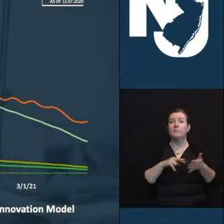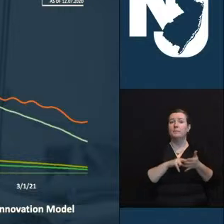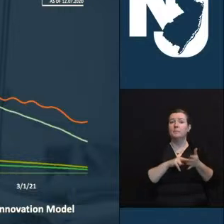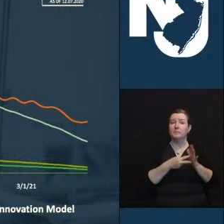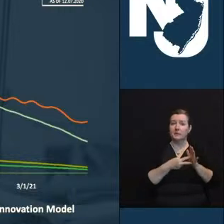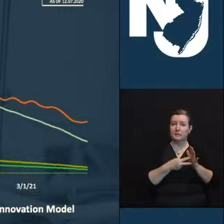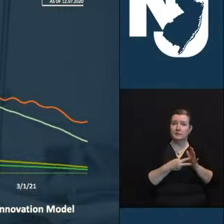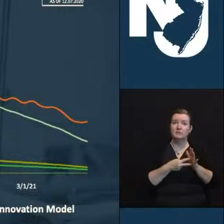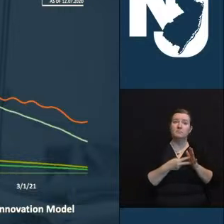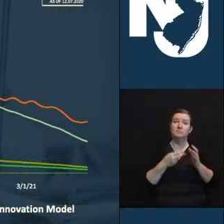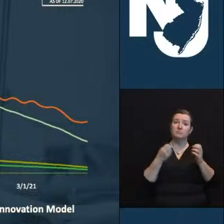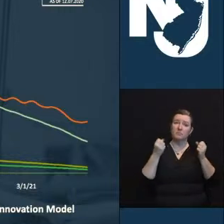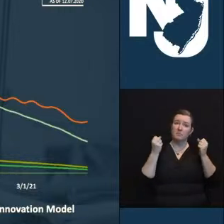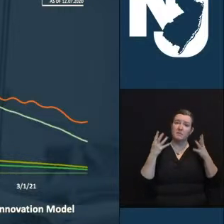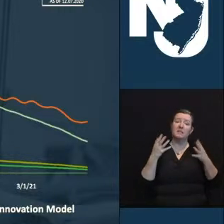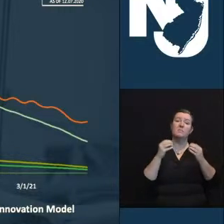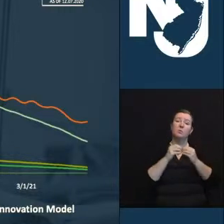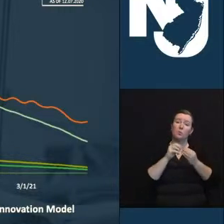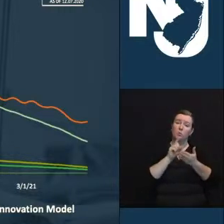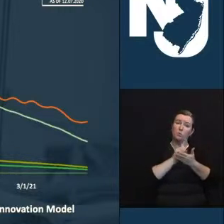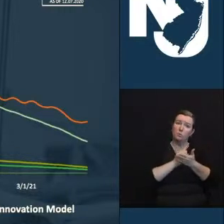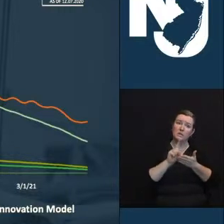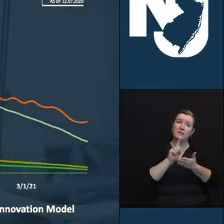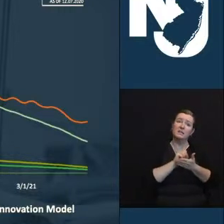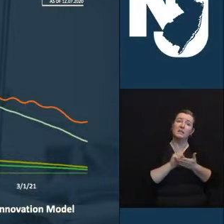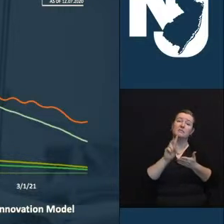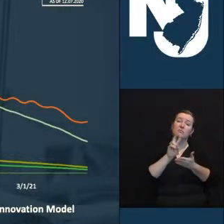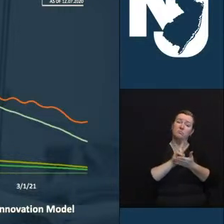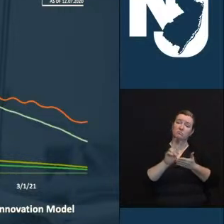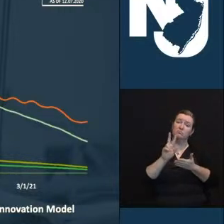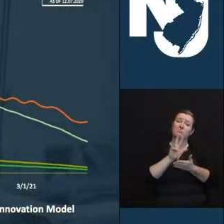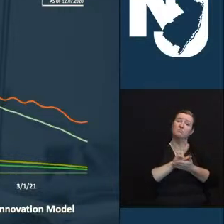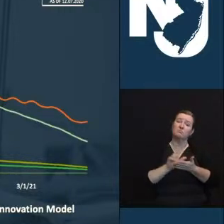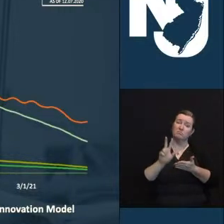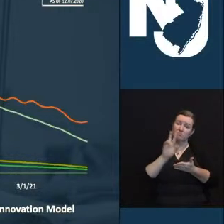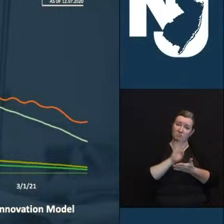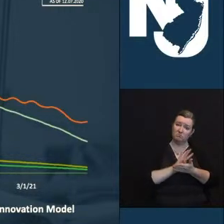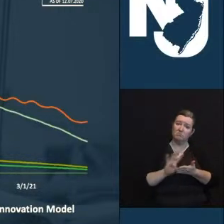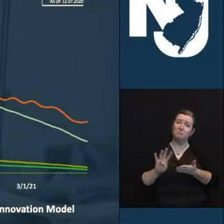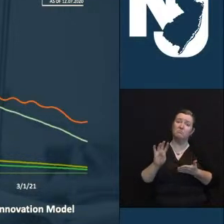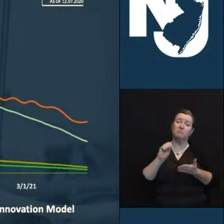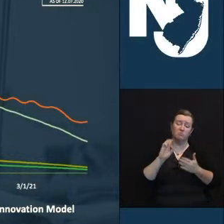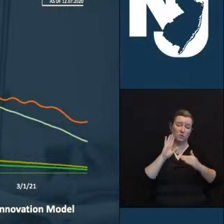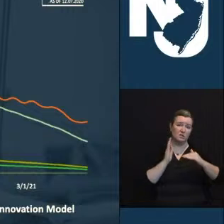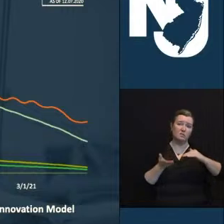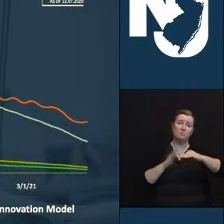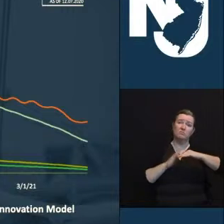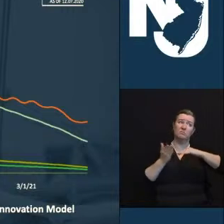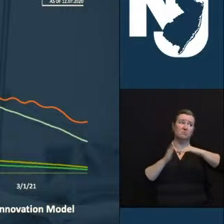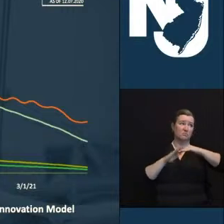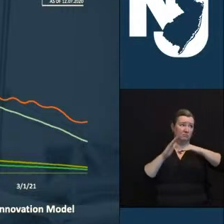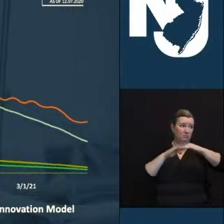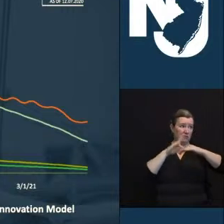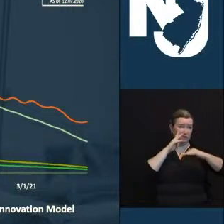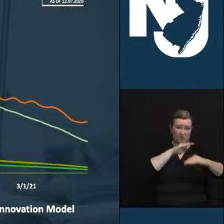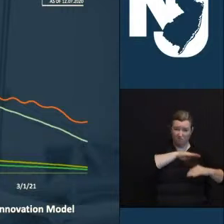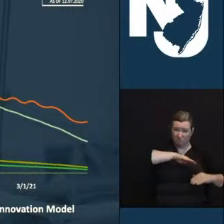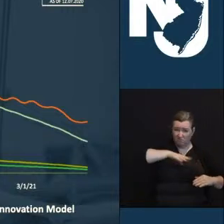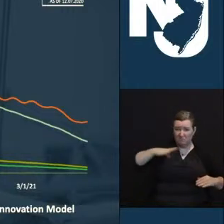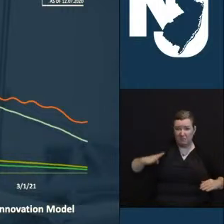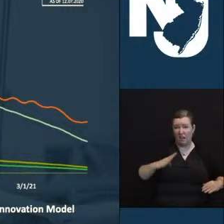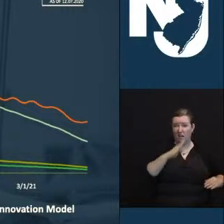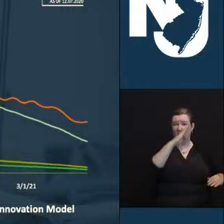significantly increasing cases. The department's model, again on the left, has us topping out at a whopping